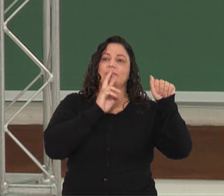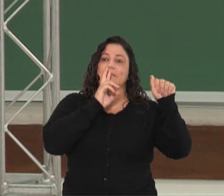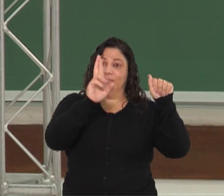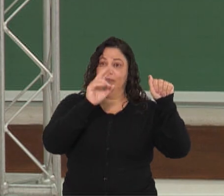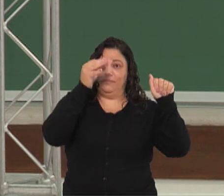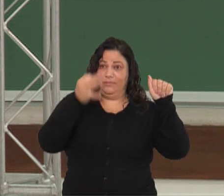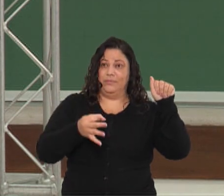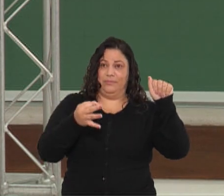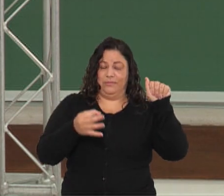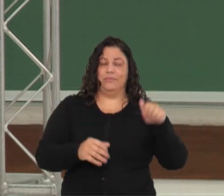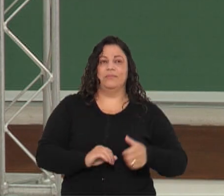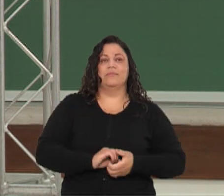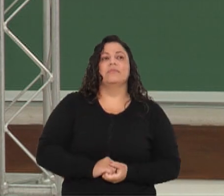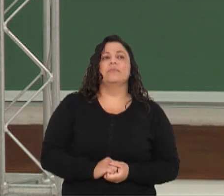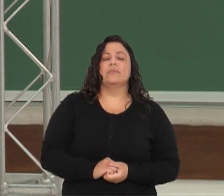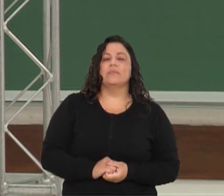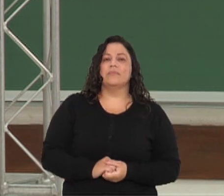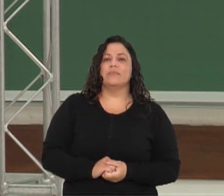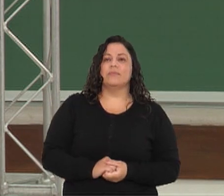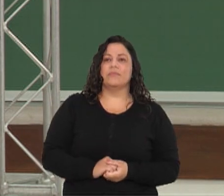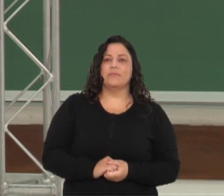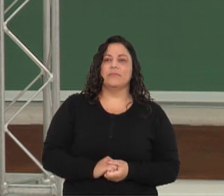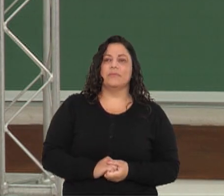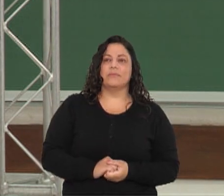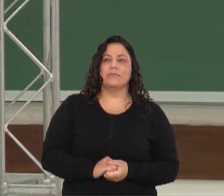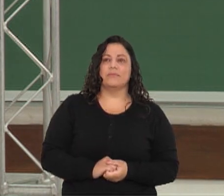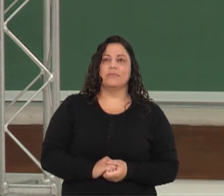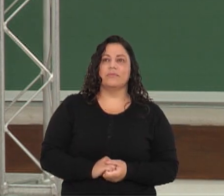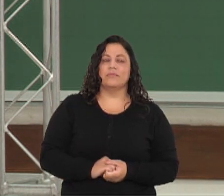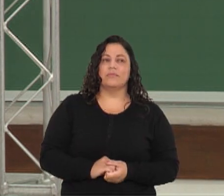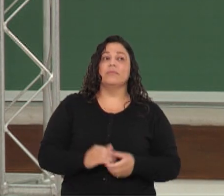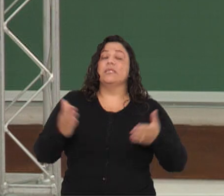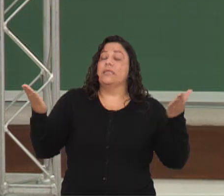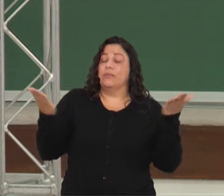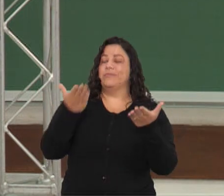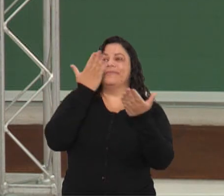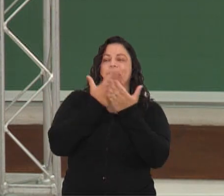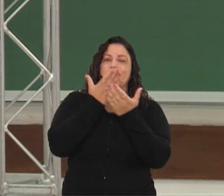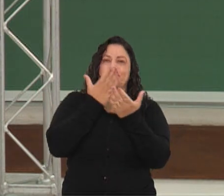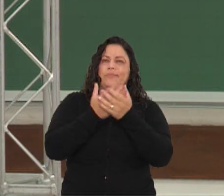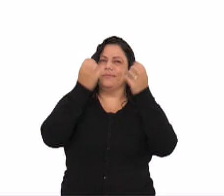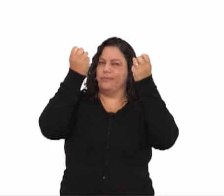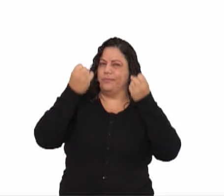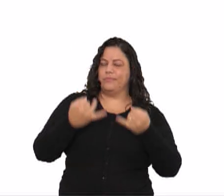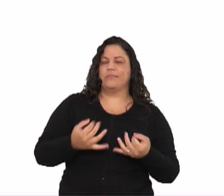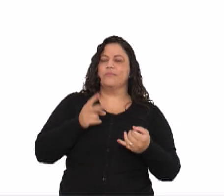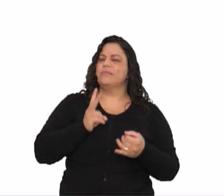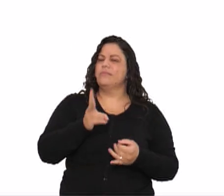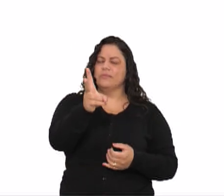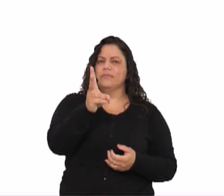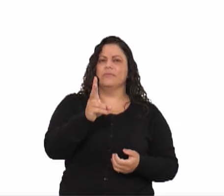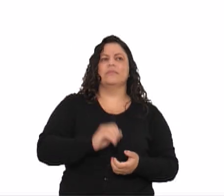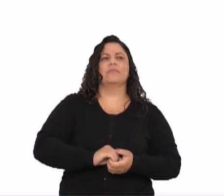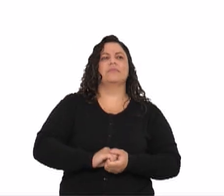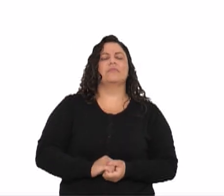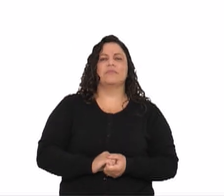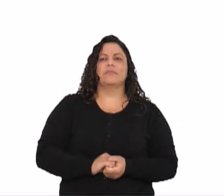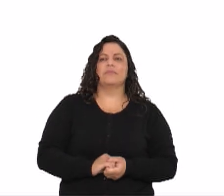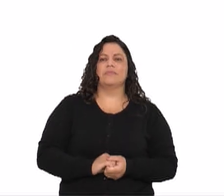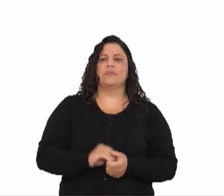phrase in the same language. Então, sinônimo, uma palavra ou frase com um significado igual ou muito próximo da outra.